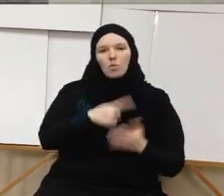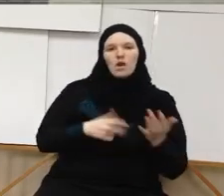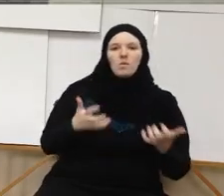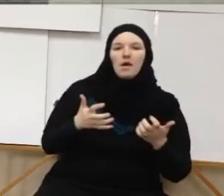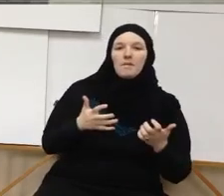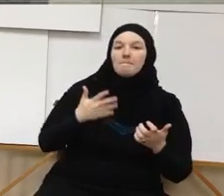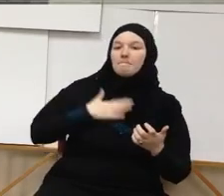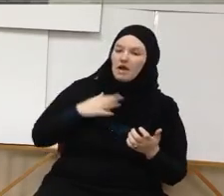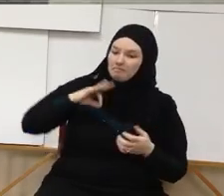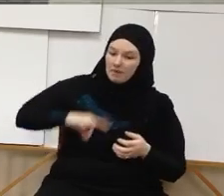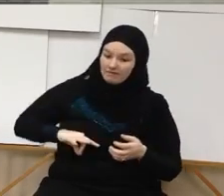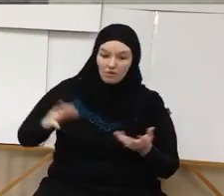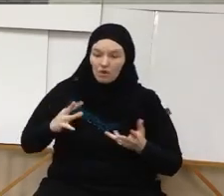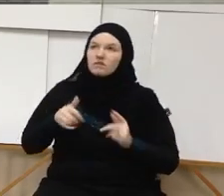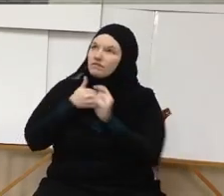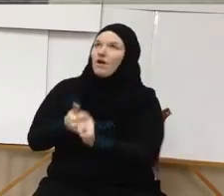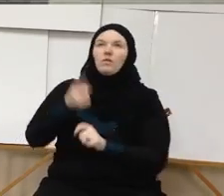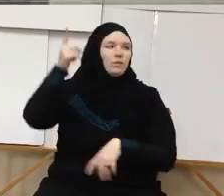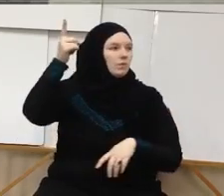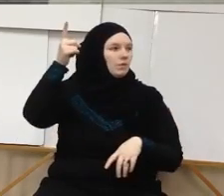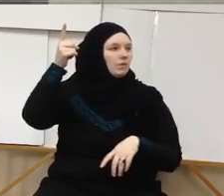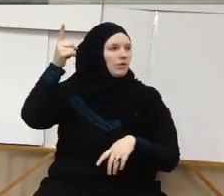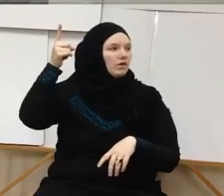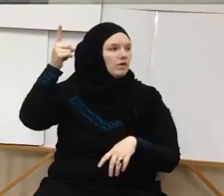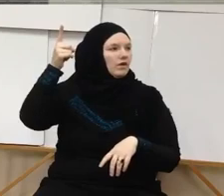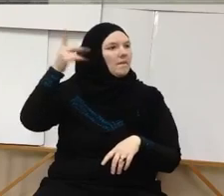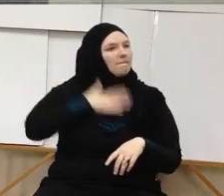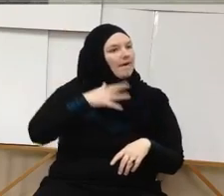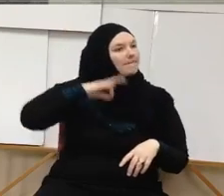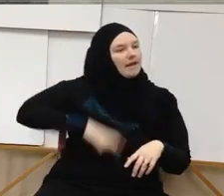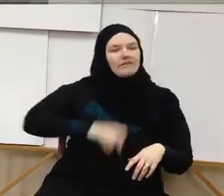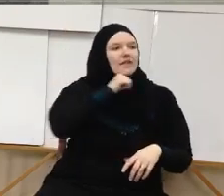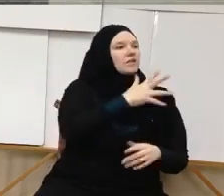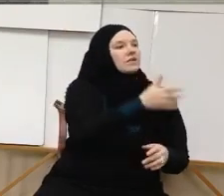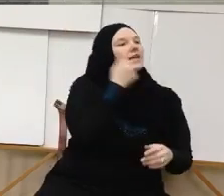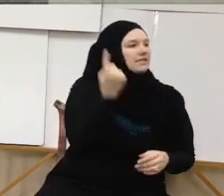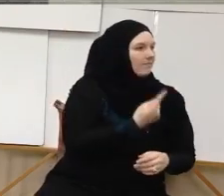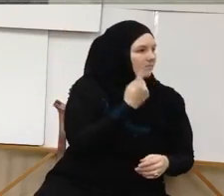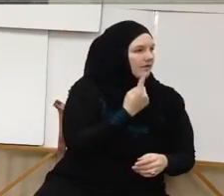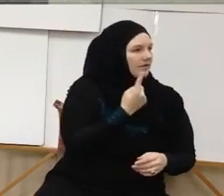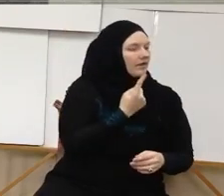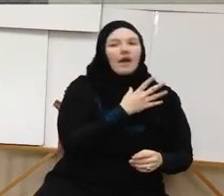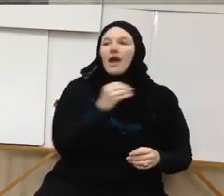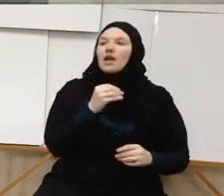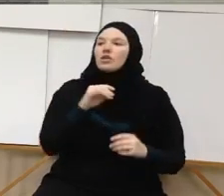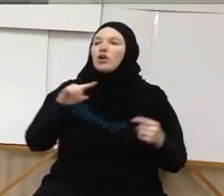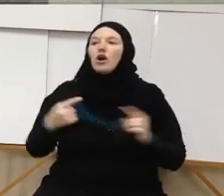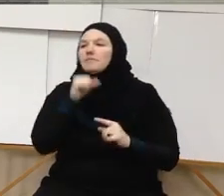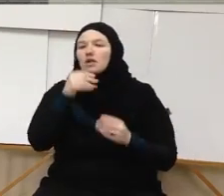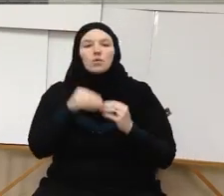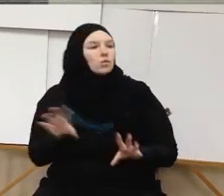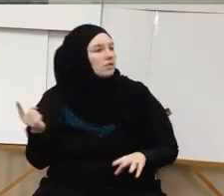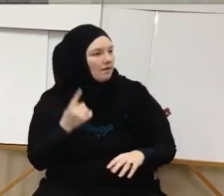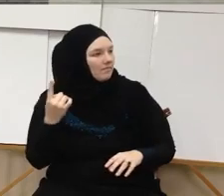Your benefit is to follow. Your benefit is not to get something. And your harm is not to lose something.